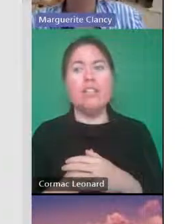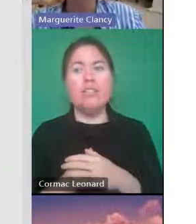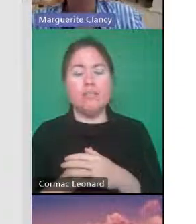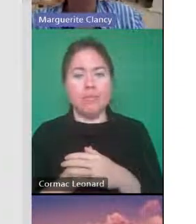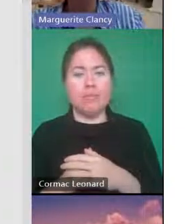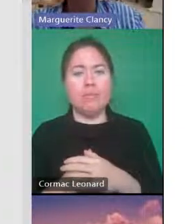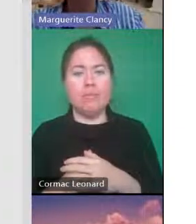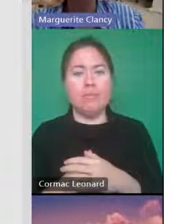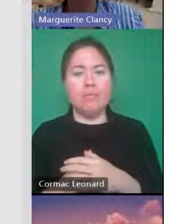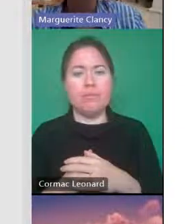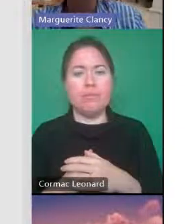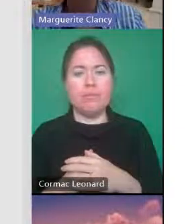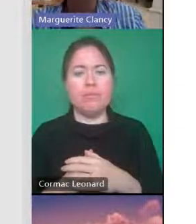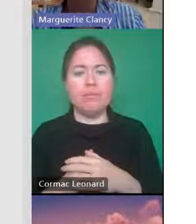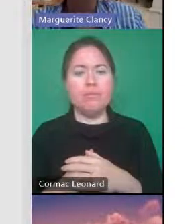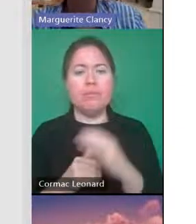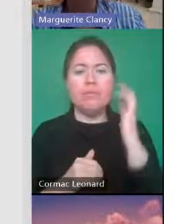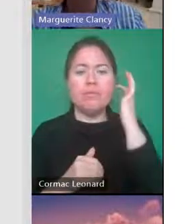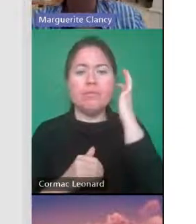But we obviously would,